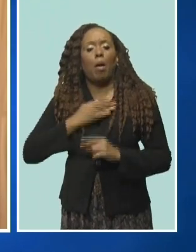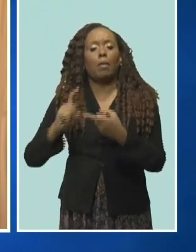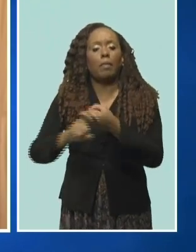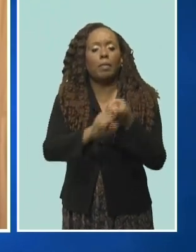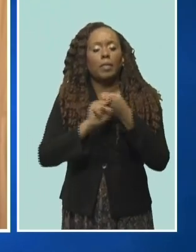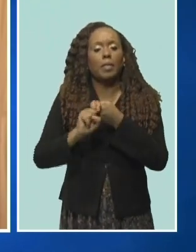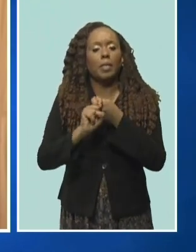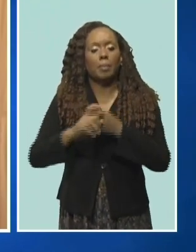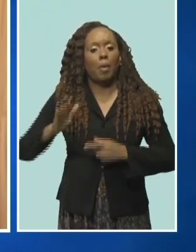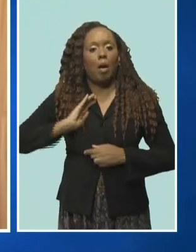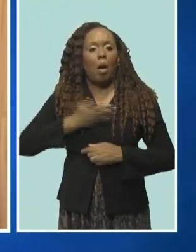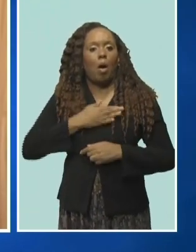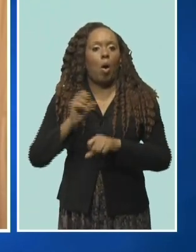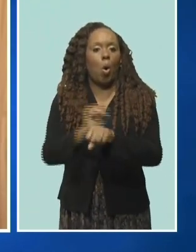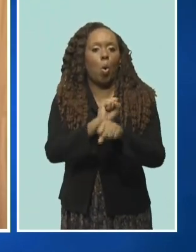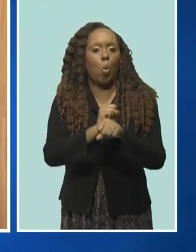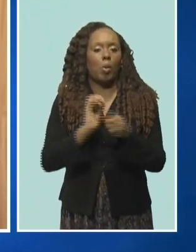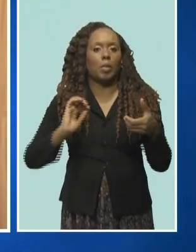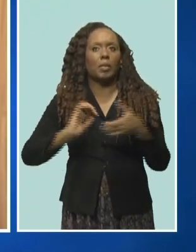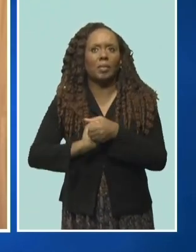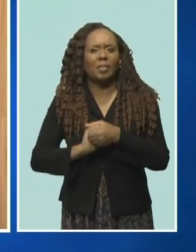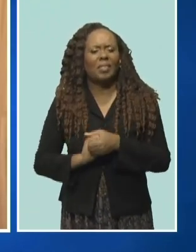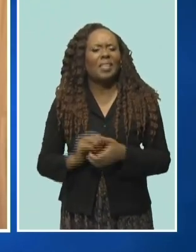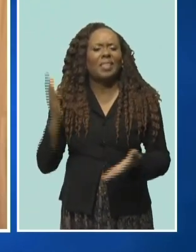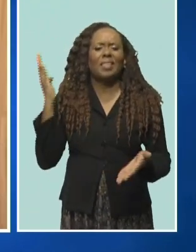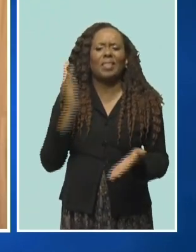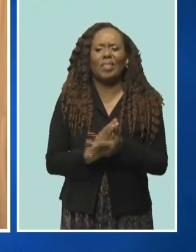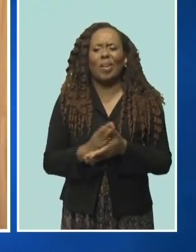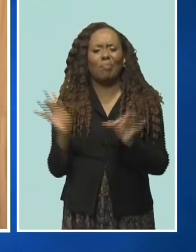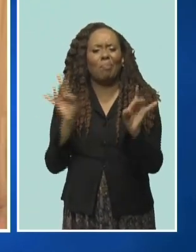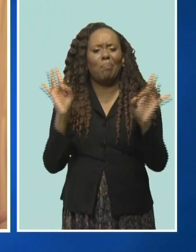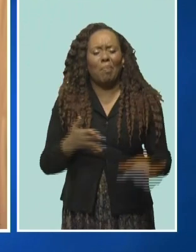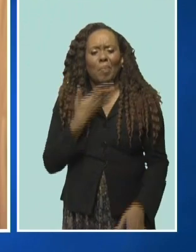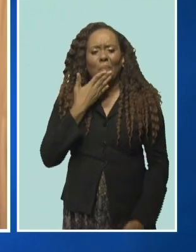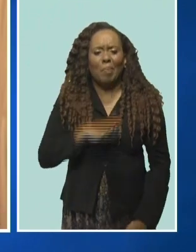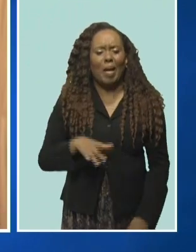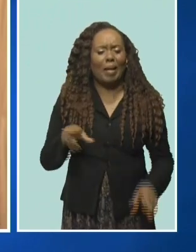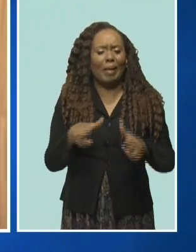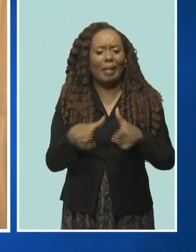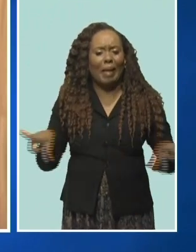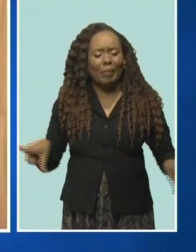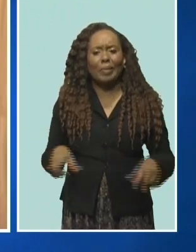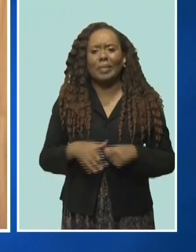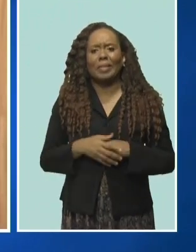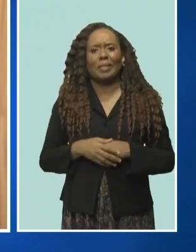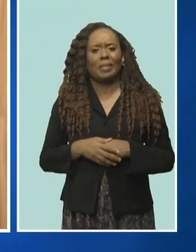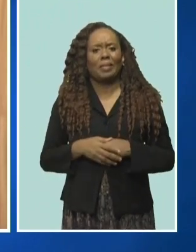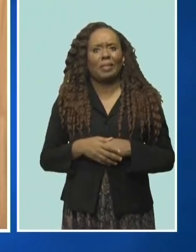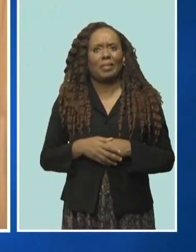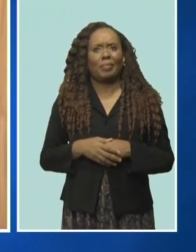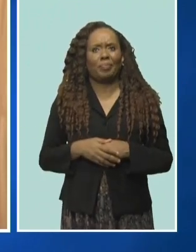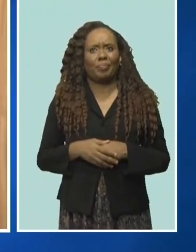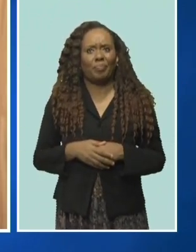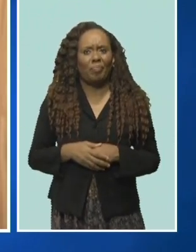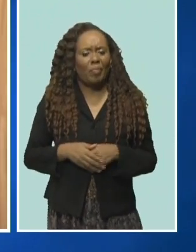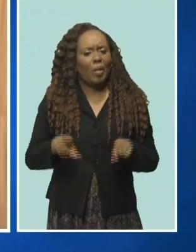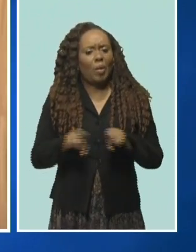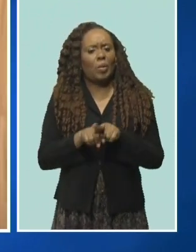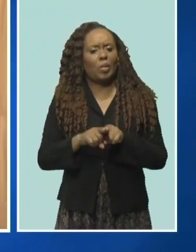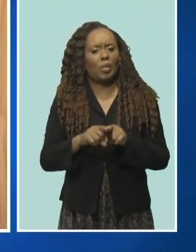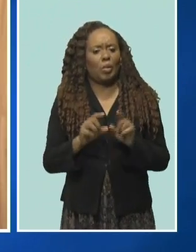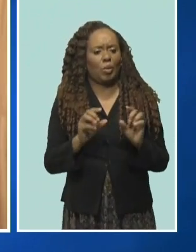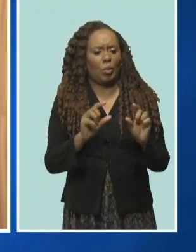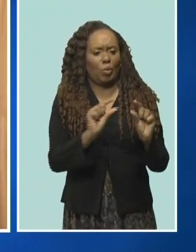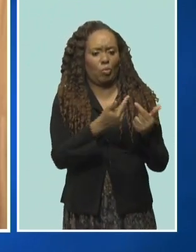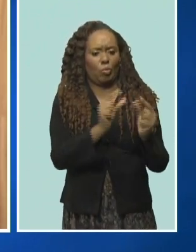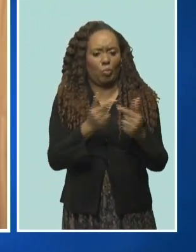Let us consciously cut out violent language in our families, among friends, and across groups, including the political groups